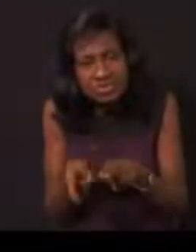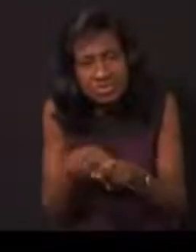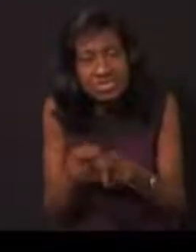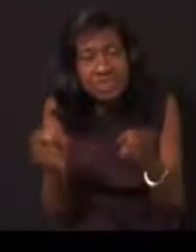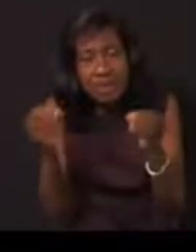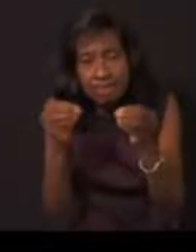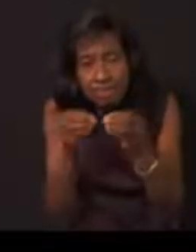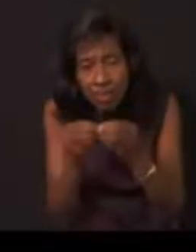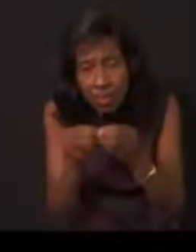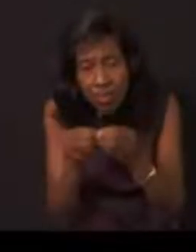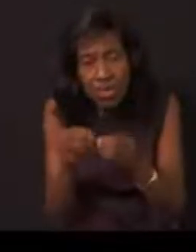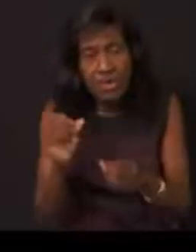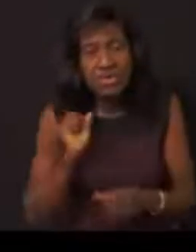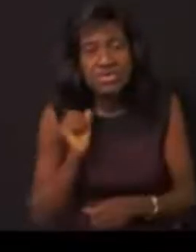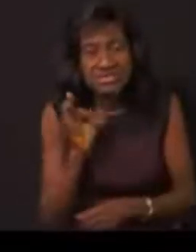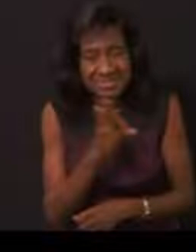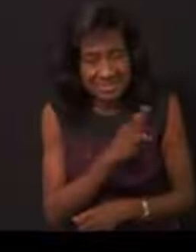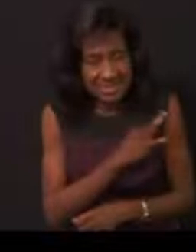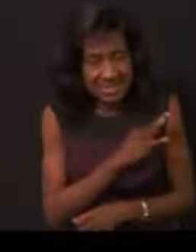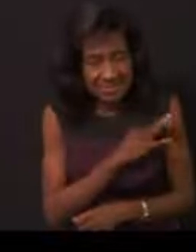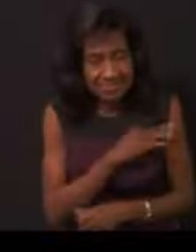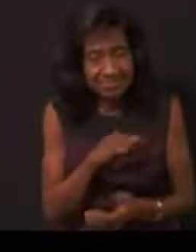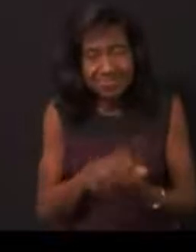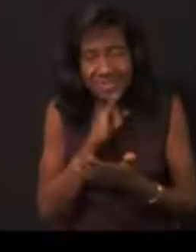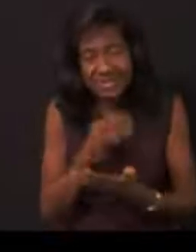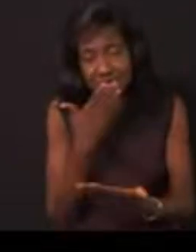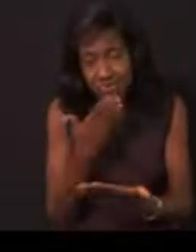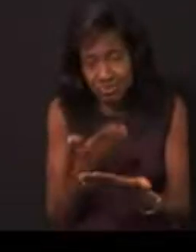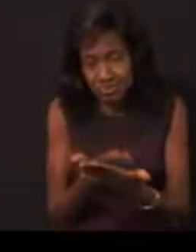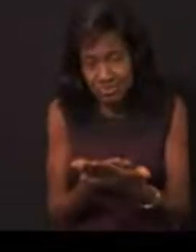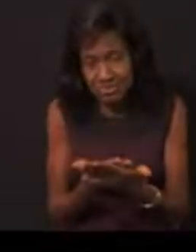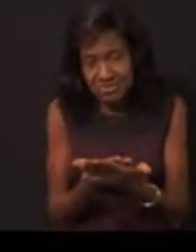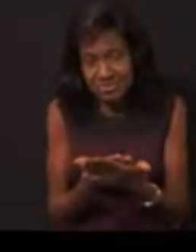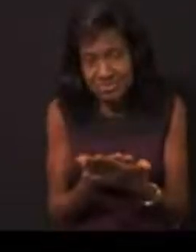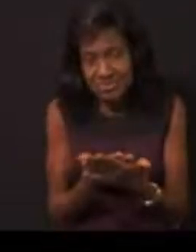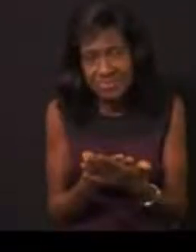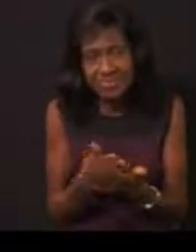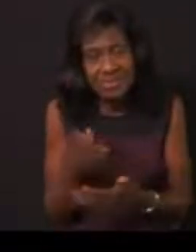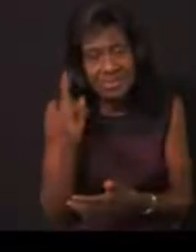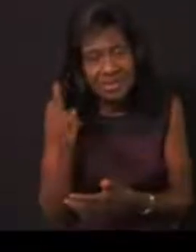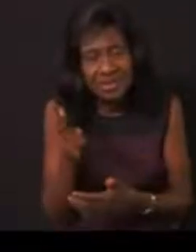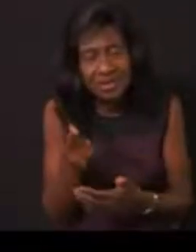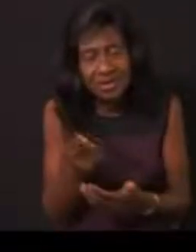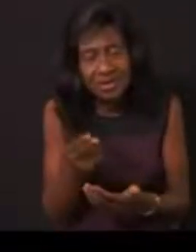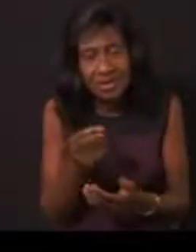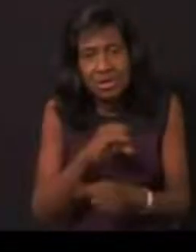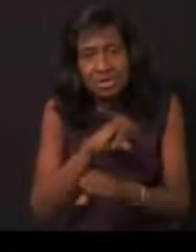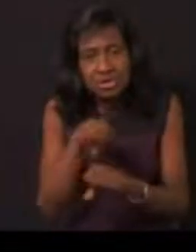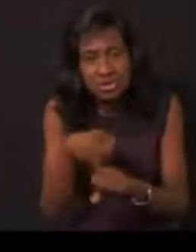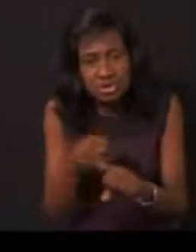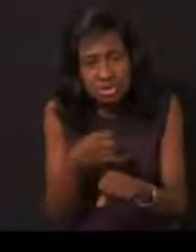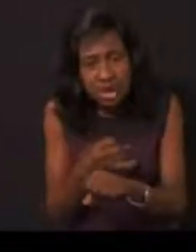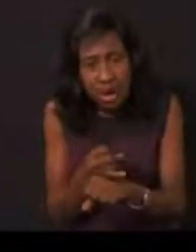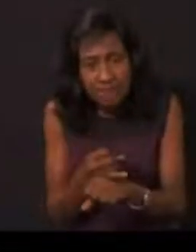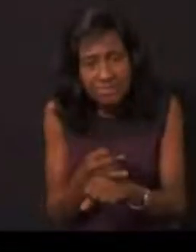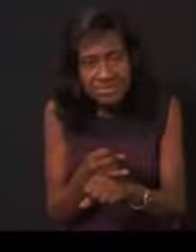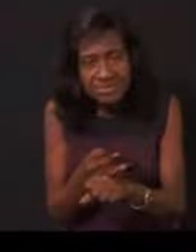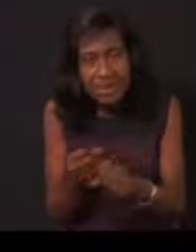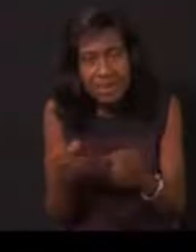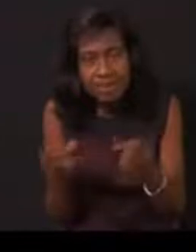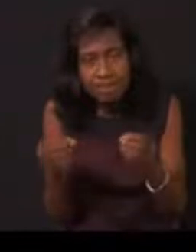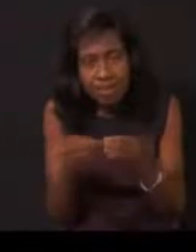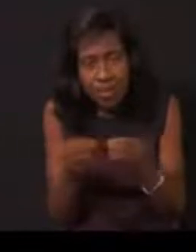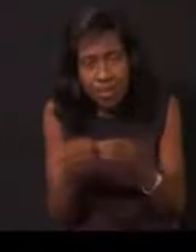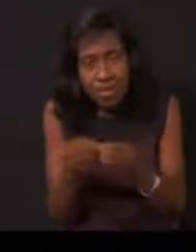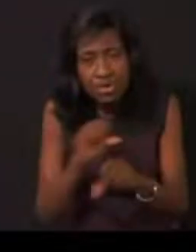staff, and that has been going well. And I am pleased to hear of the new job placements for many